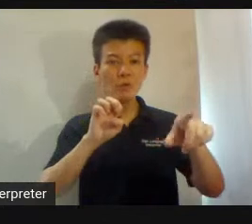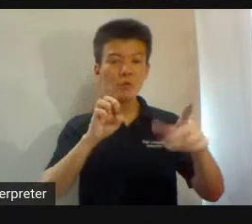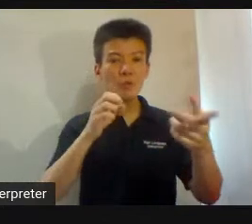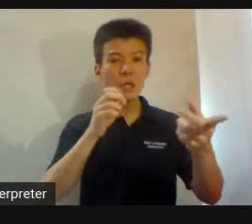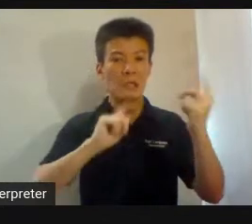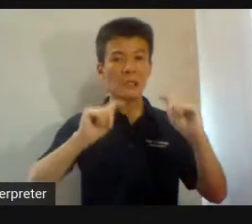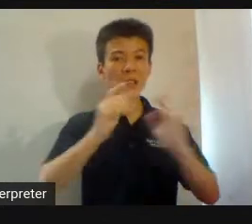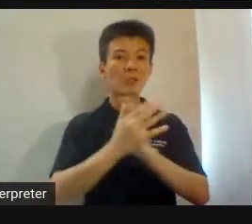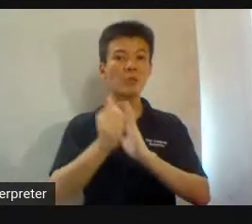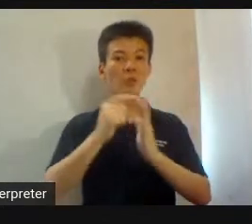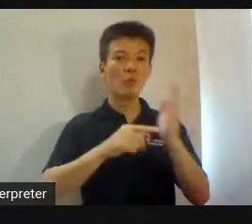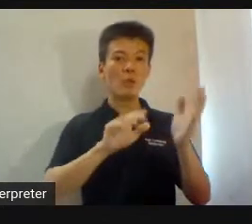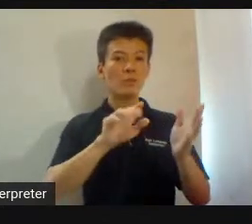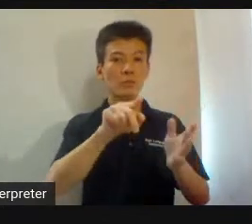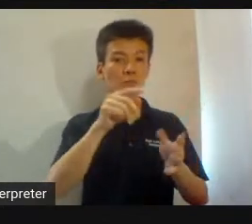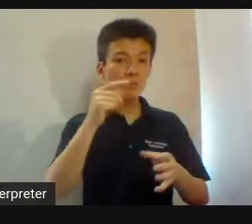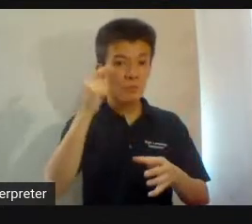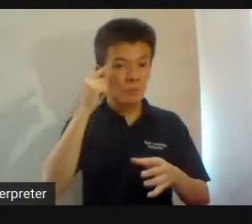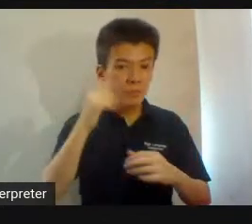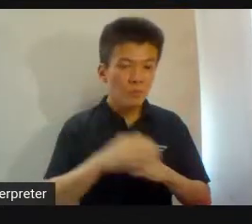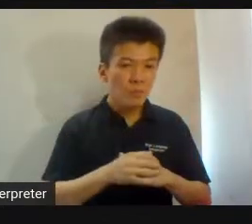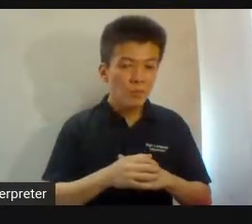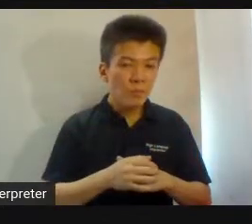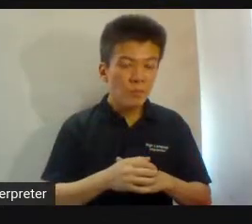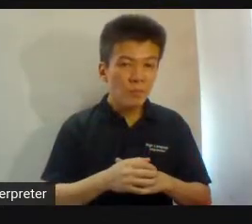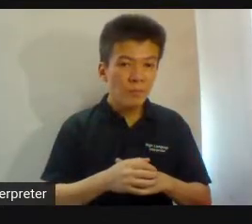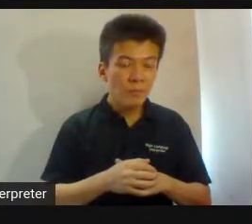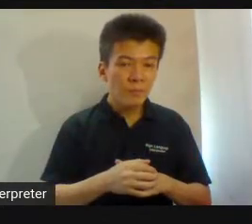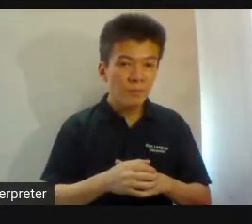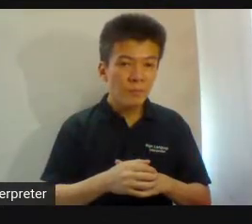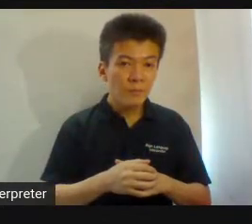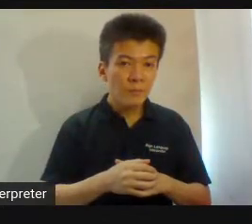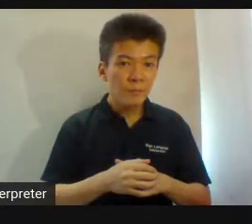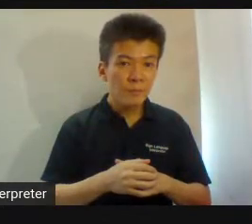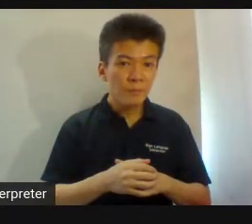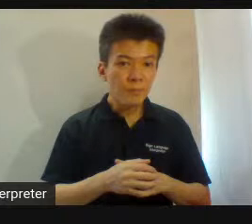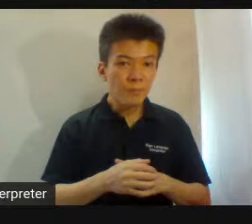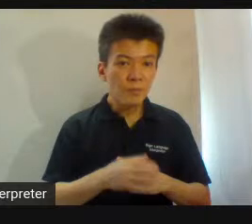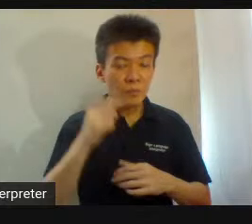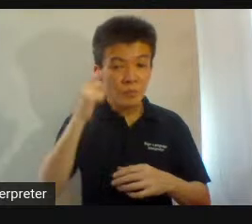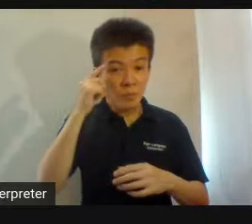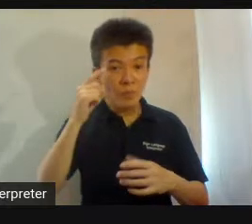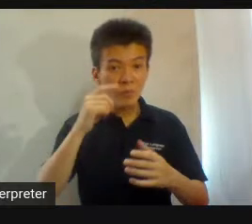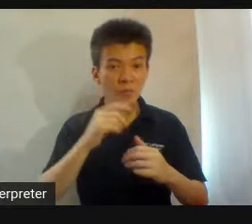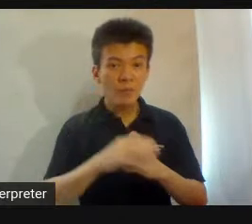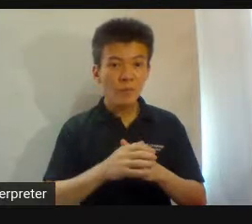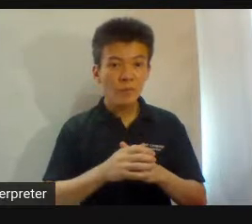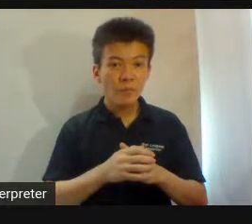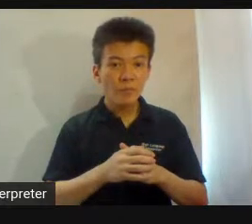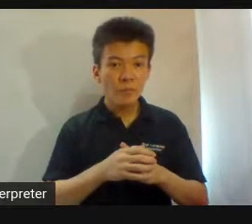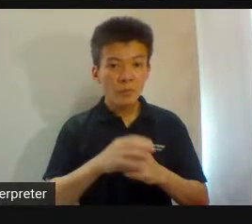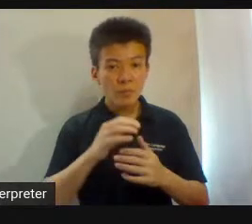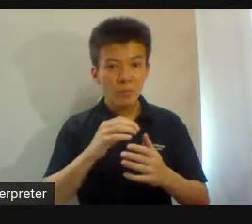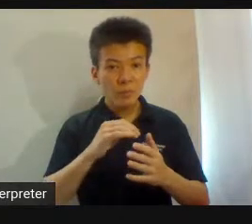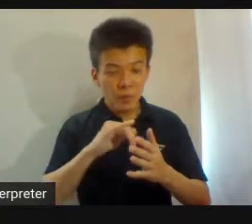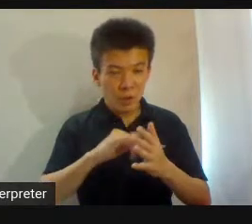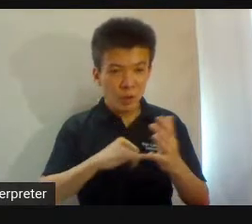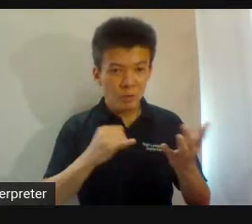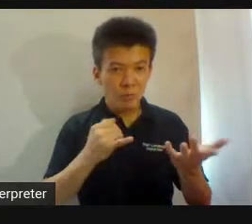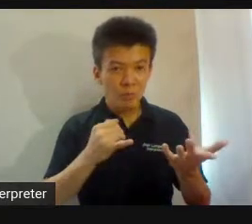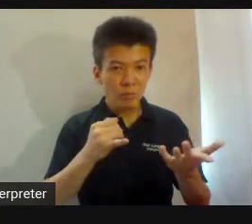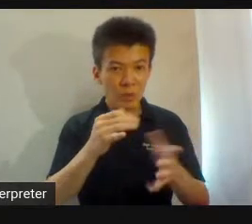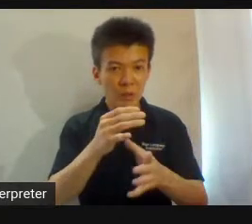think? Ooh, expert, I don't know about that. I mean, I think just from just to add on to the idea of